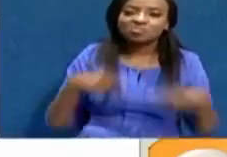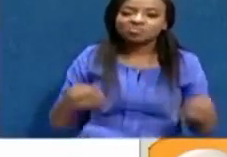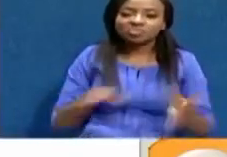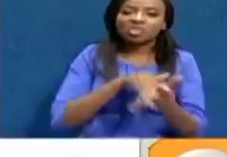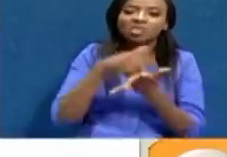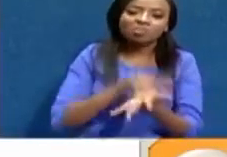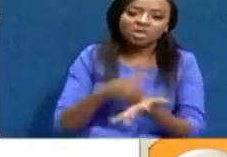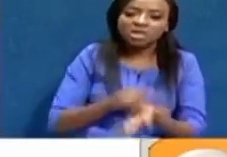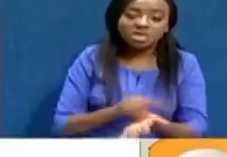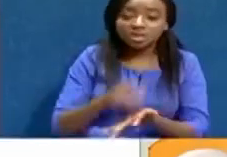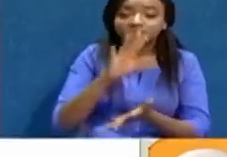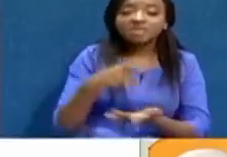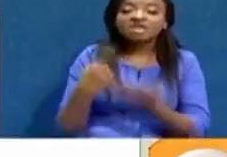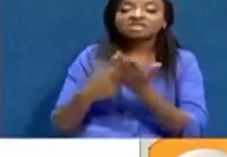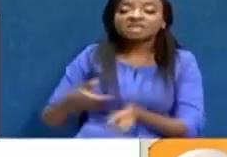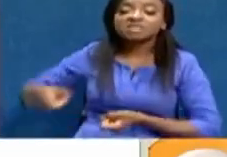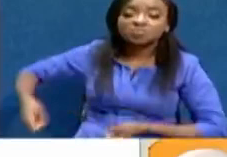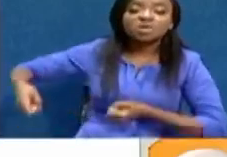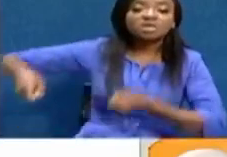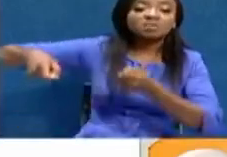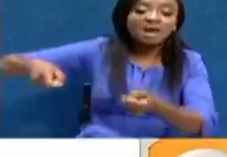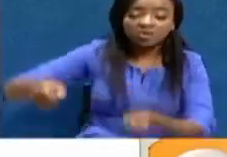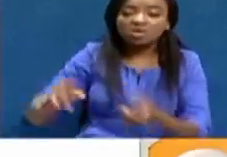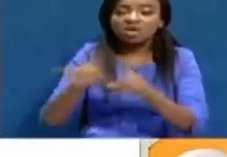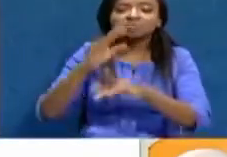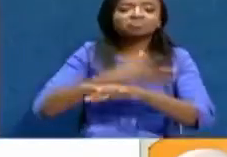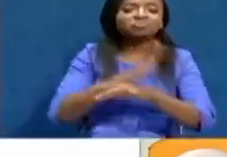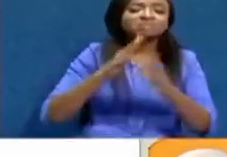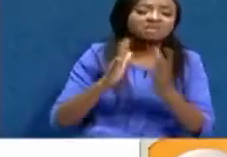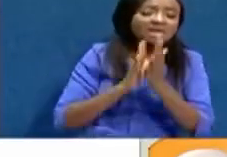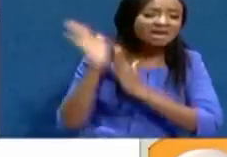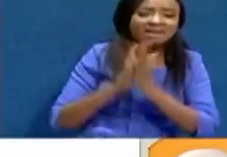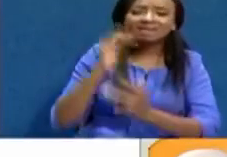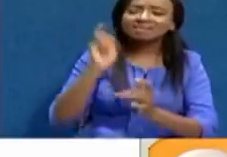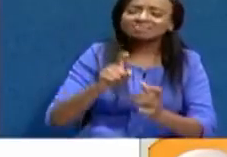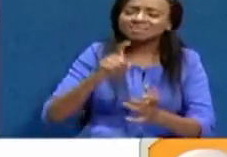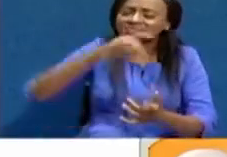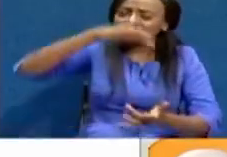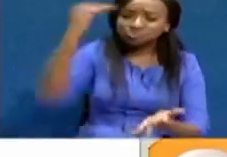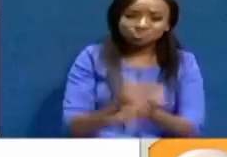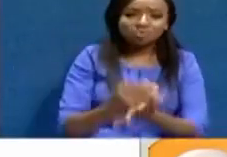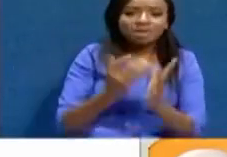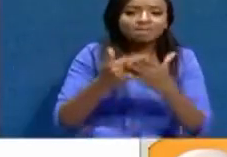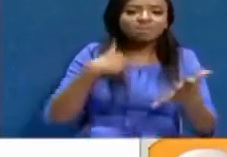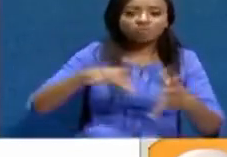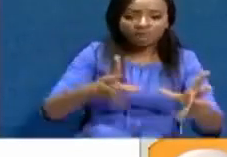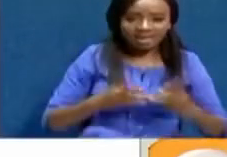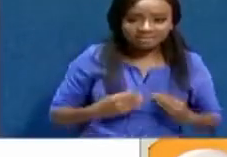cop-out. The wheelbarrows have to stop squeaking and the reggae has to stop grating on our ears before we can allow